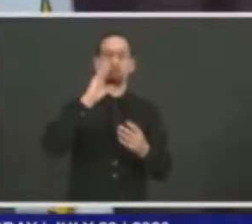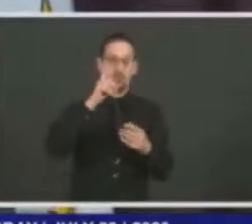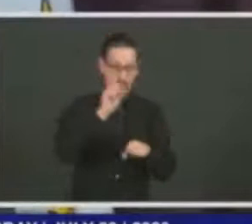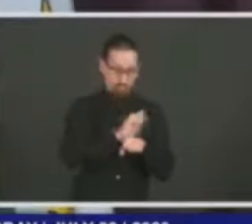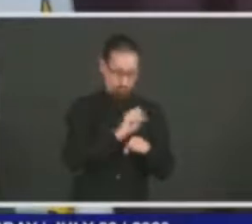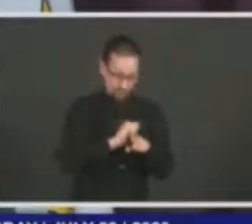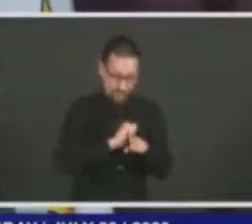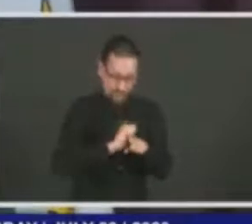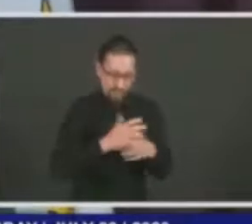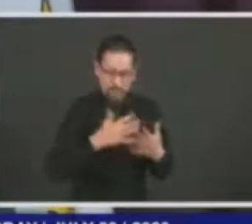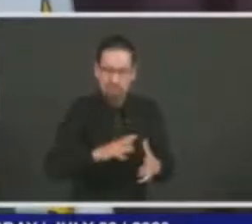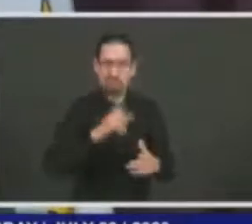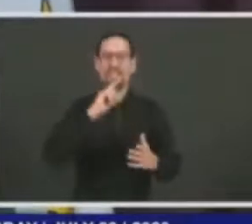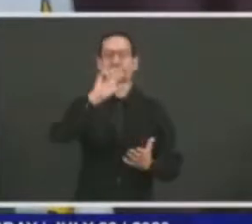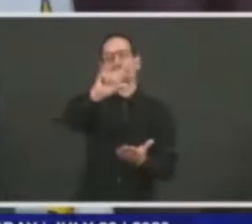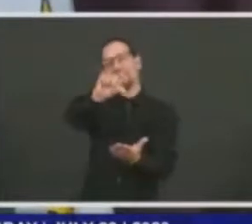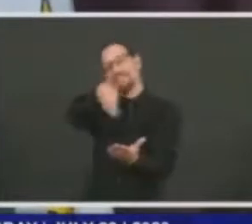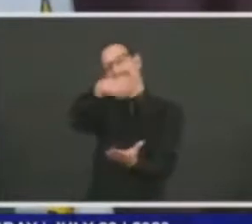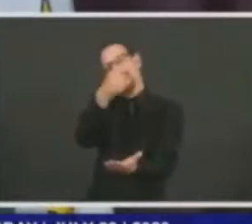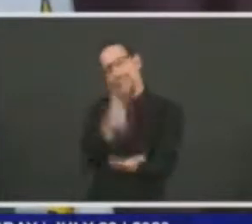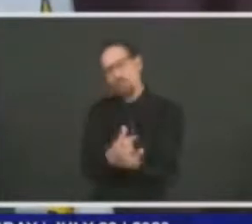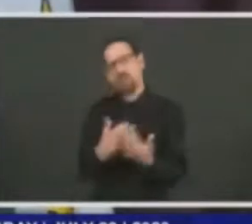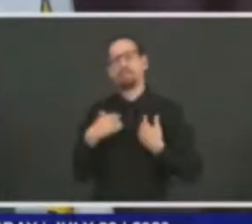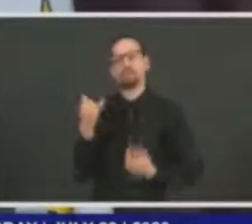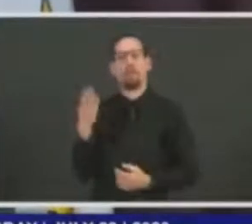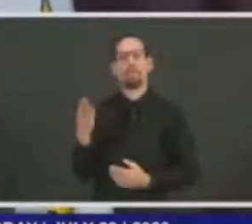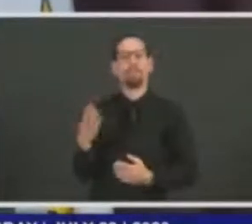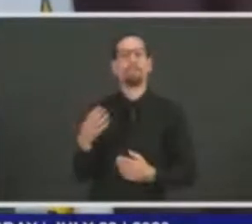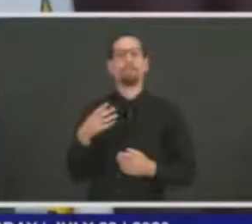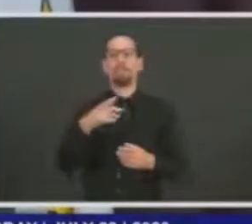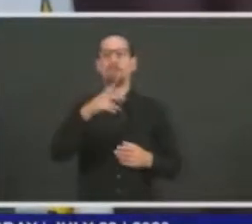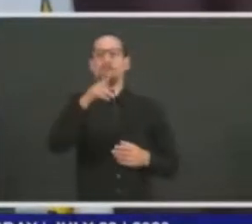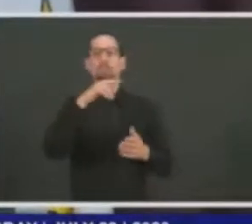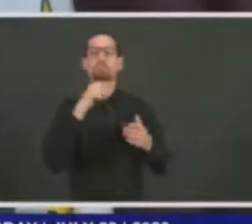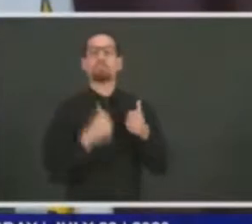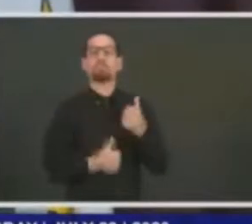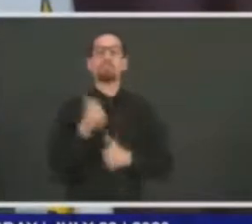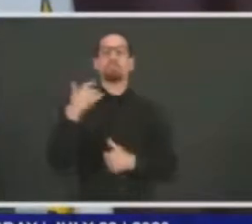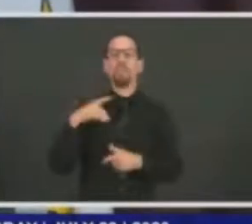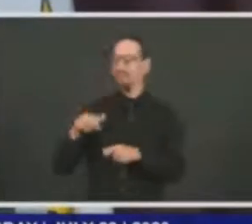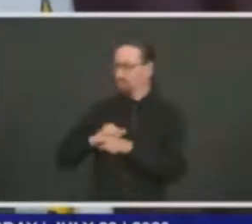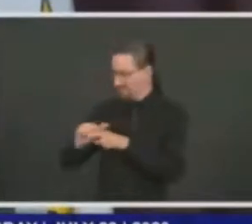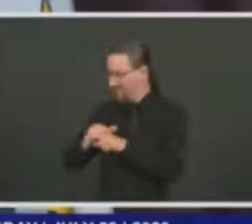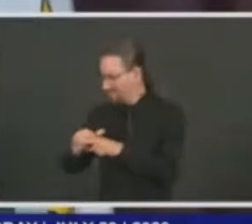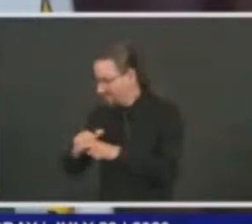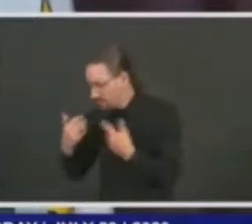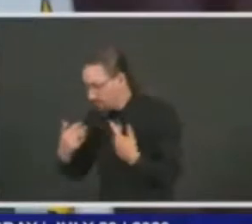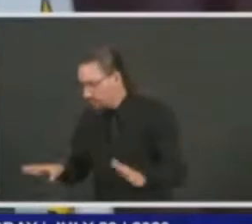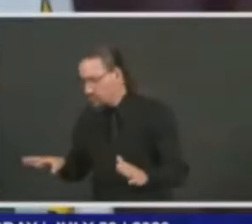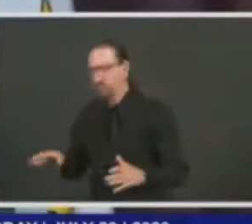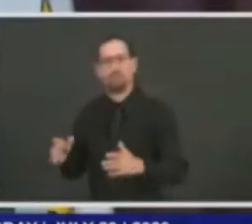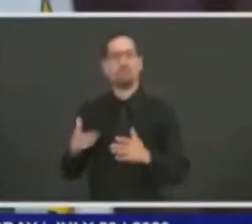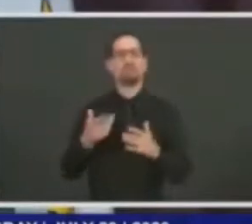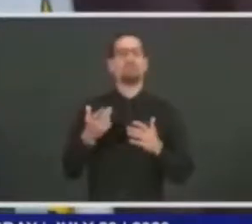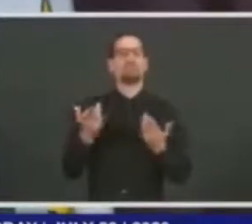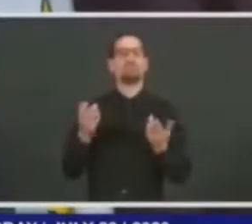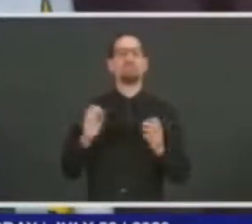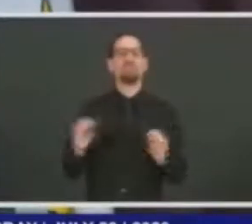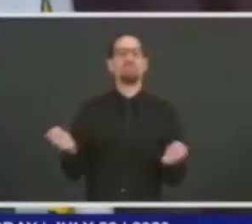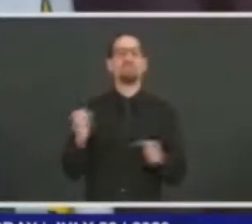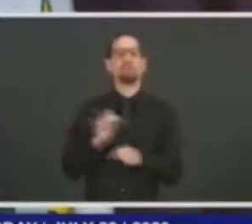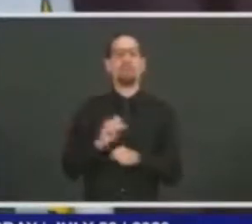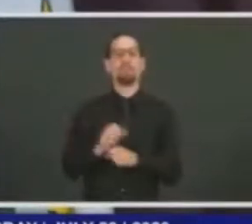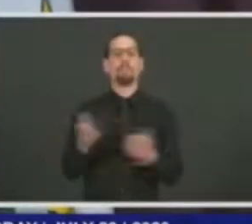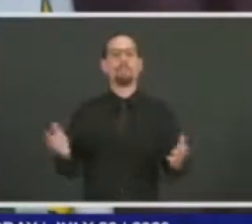This is signing up. We have a website, Back to Work RI. If you're out there, if you've lost